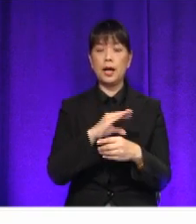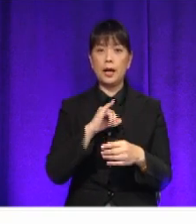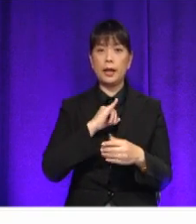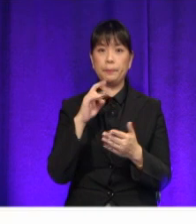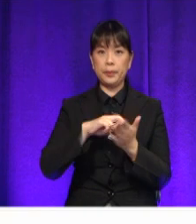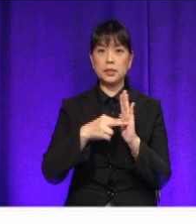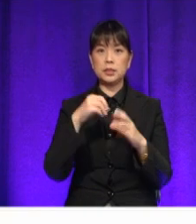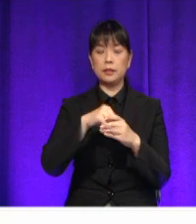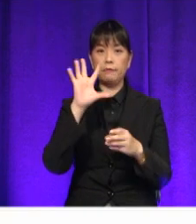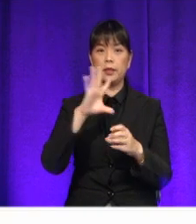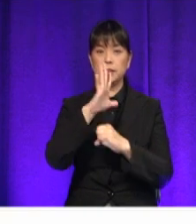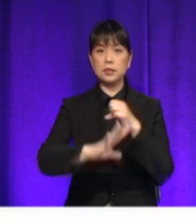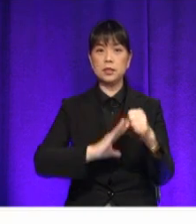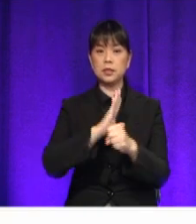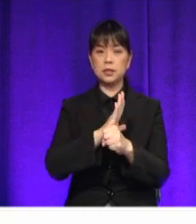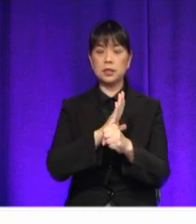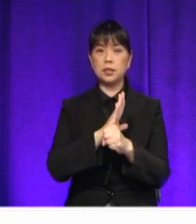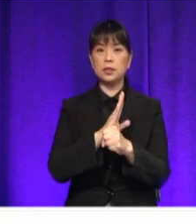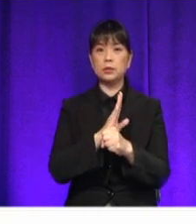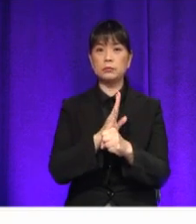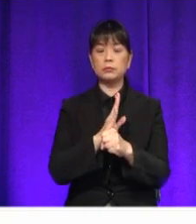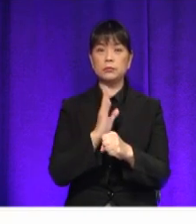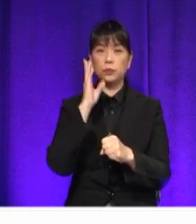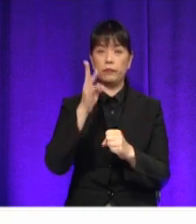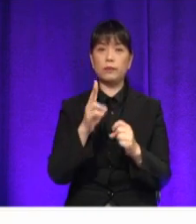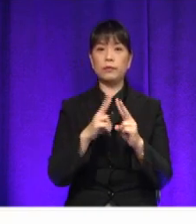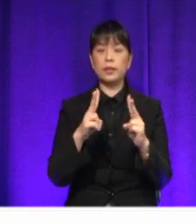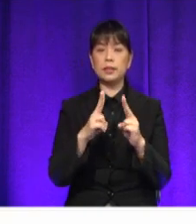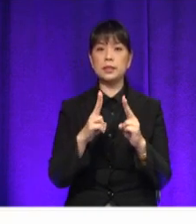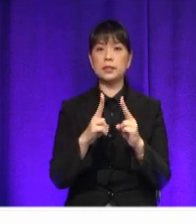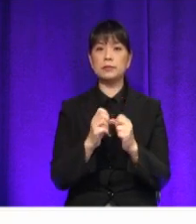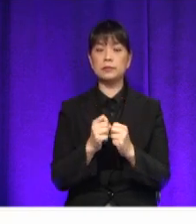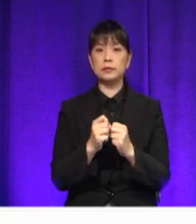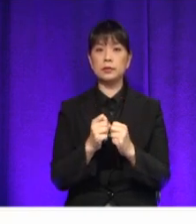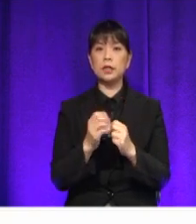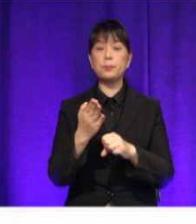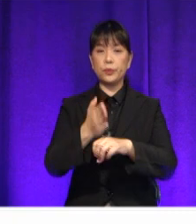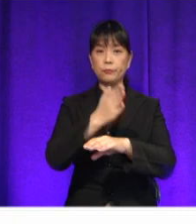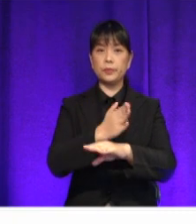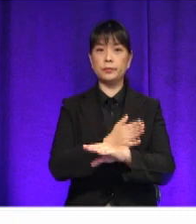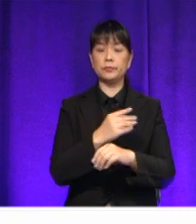years' time, will we have any significant improvement? I very much doubt it.